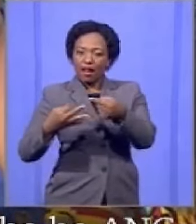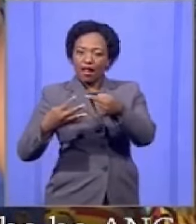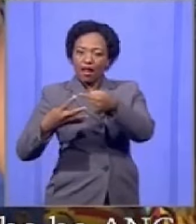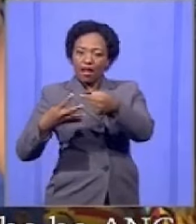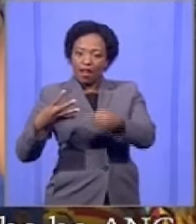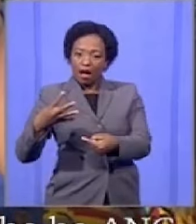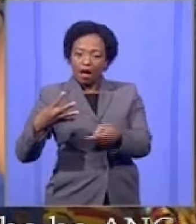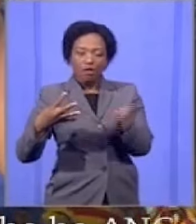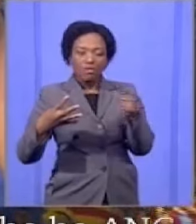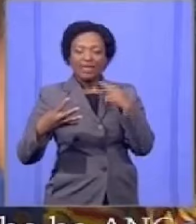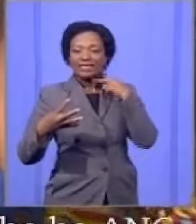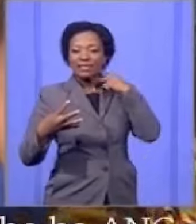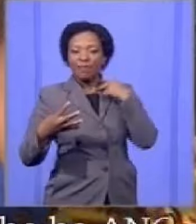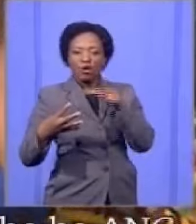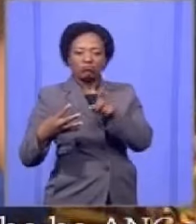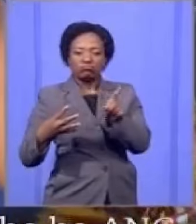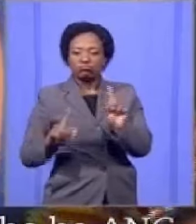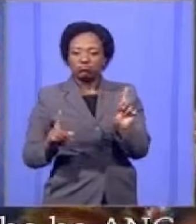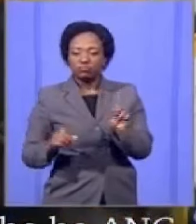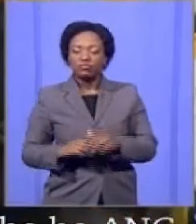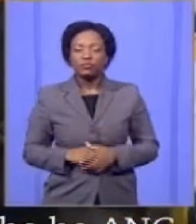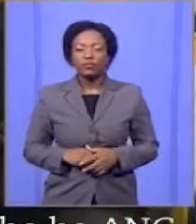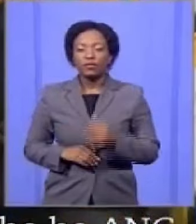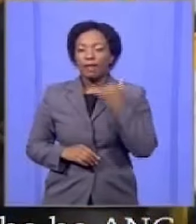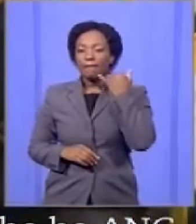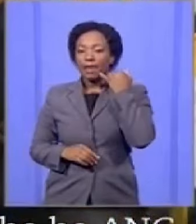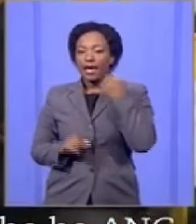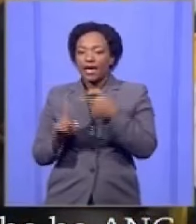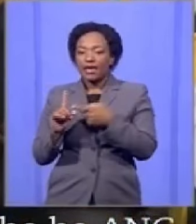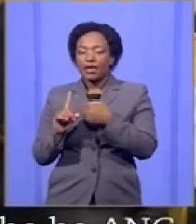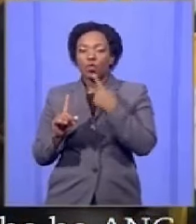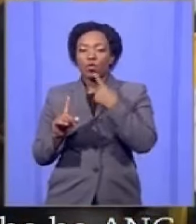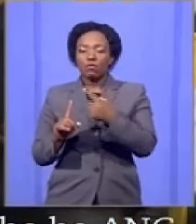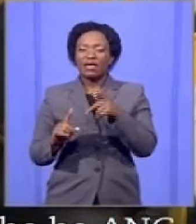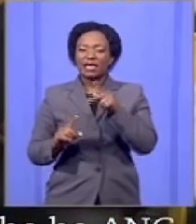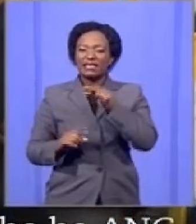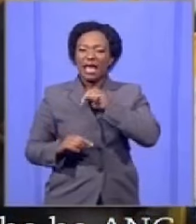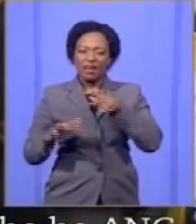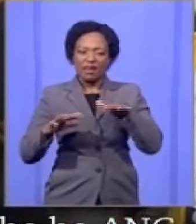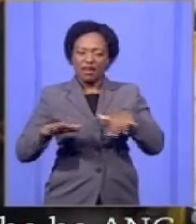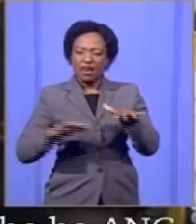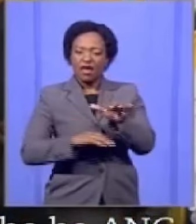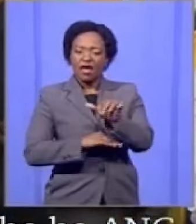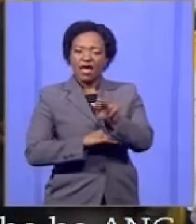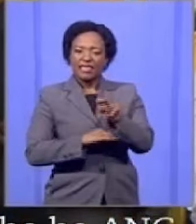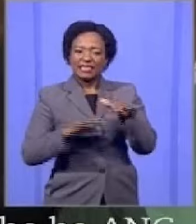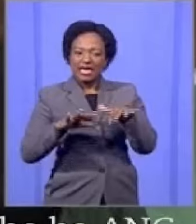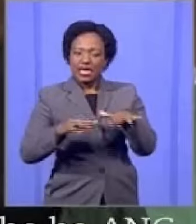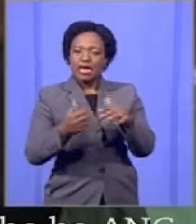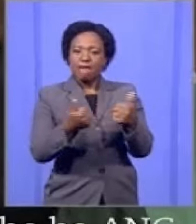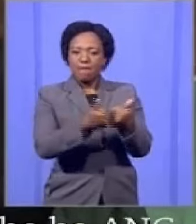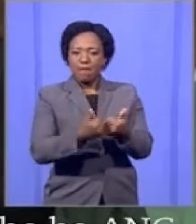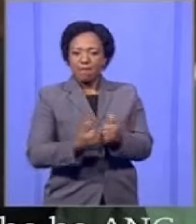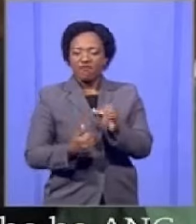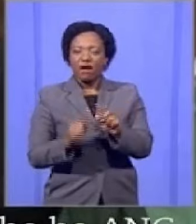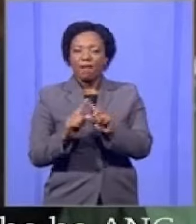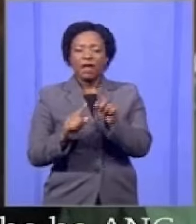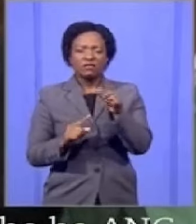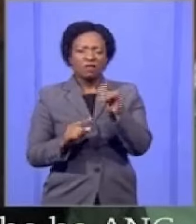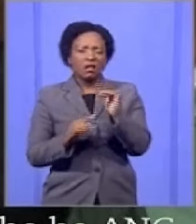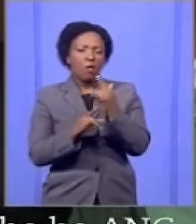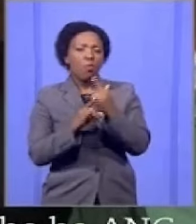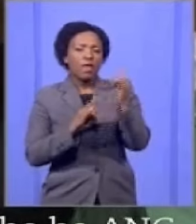expectations. Mbeki a re ntle le mathata a aparetseng lekoko kwa KwaZulu-Natal, o tletse tsholofelo gore ANC tlile go fenya